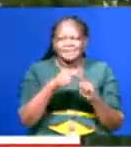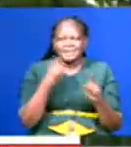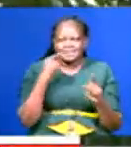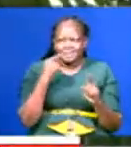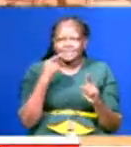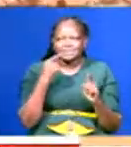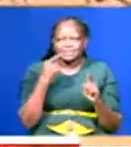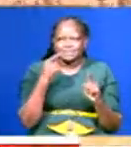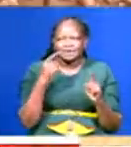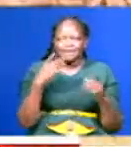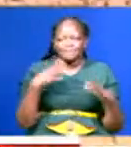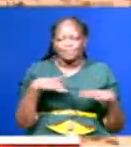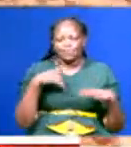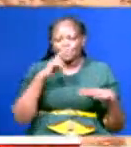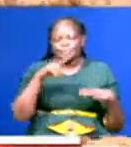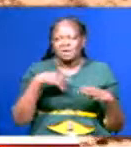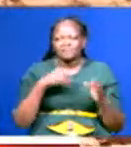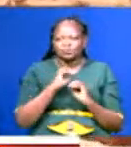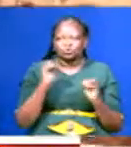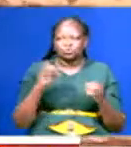people of Turkana.